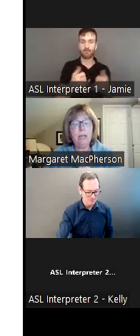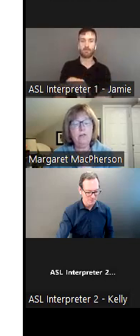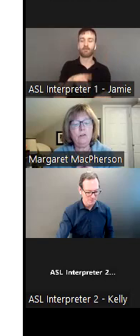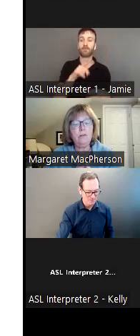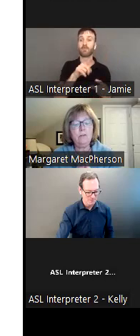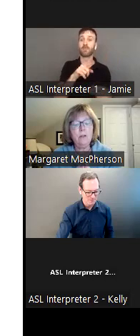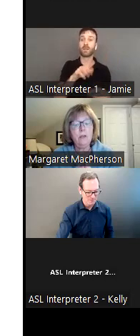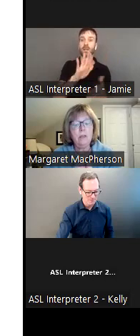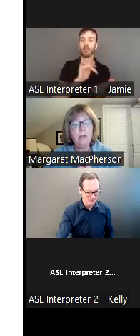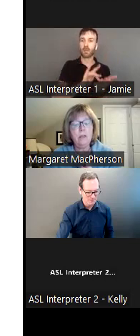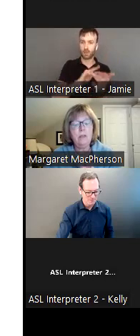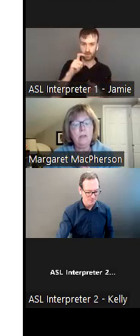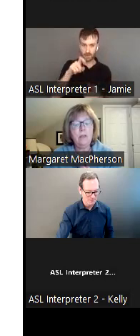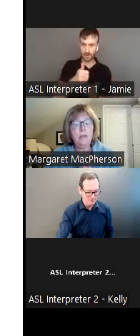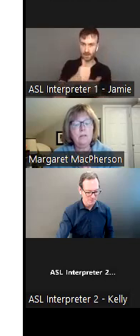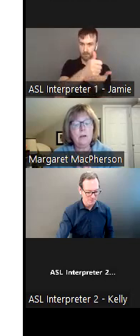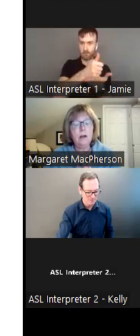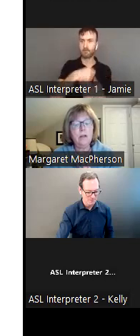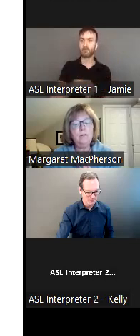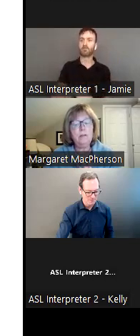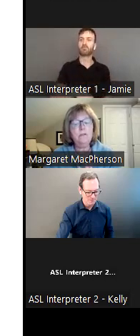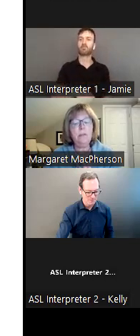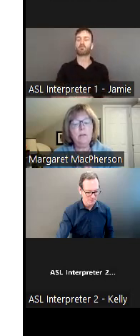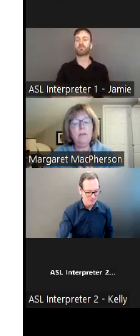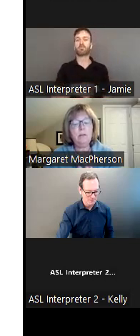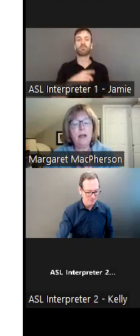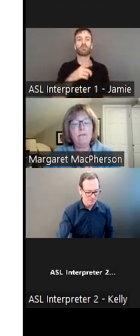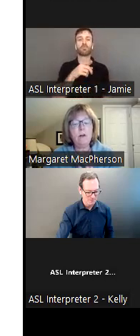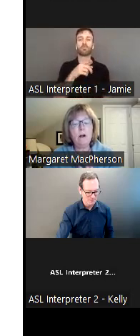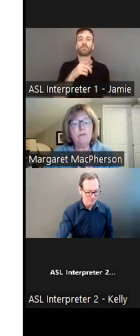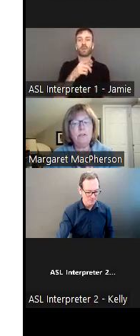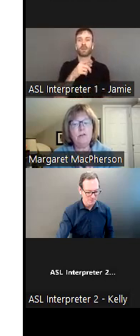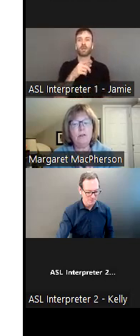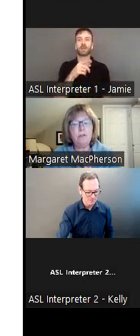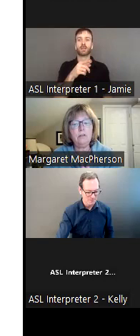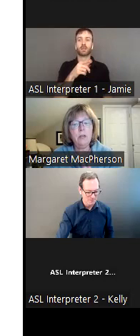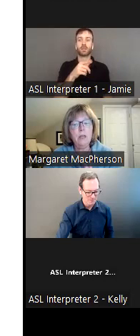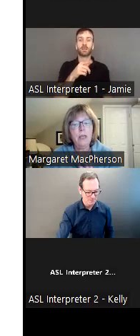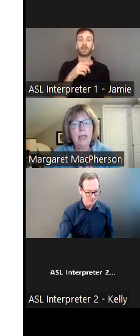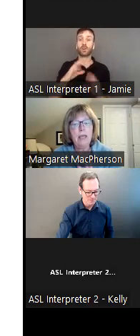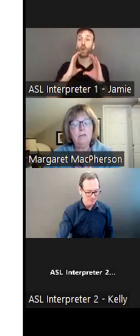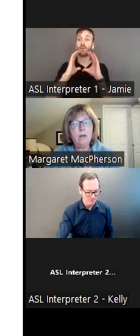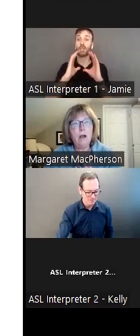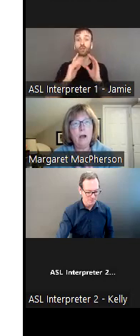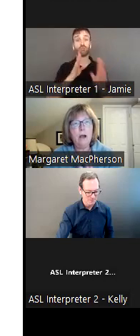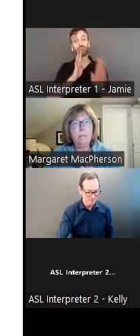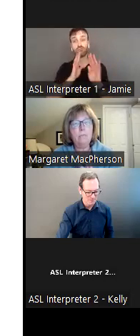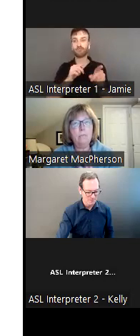his medications. He is losing his ability to have conversations.